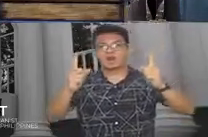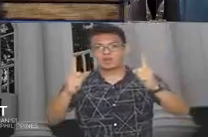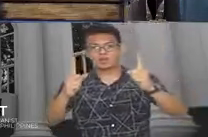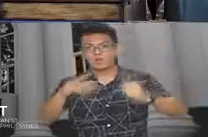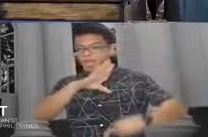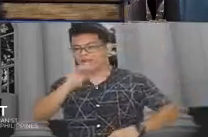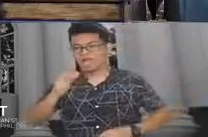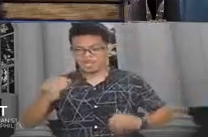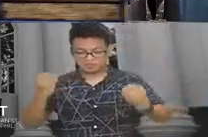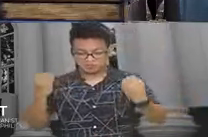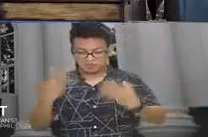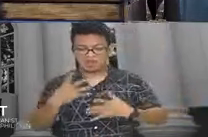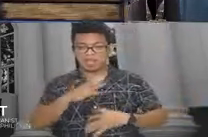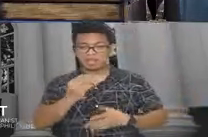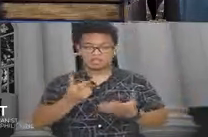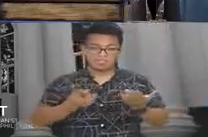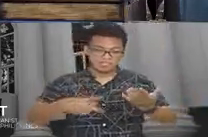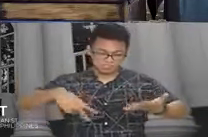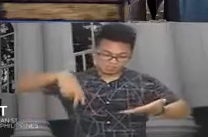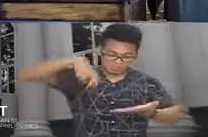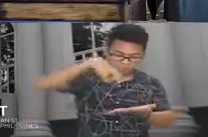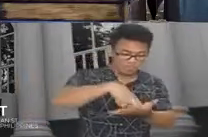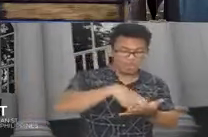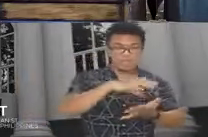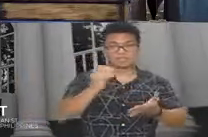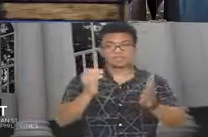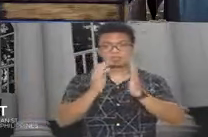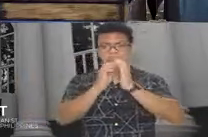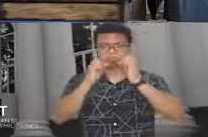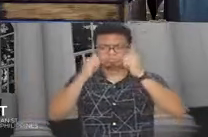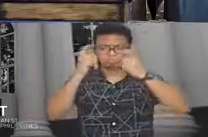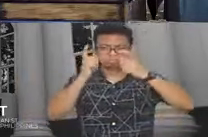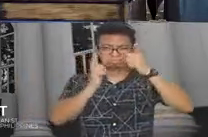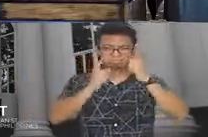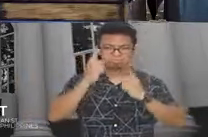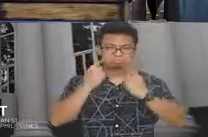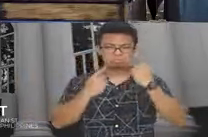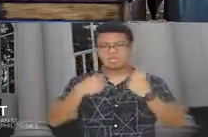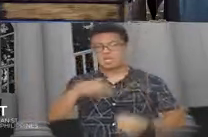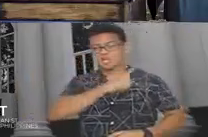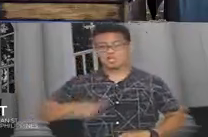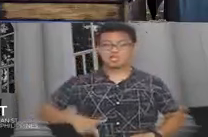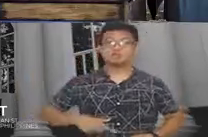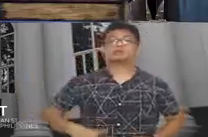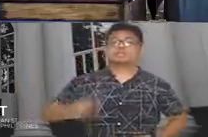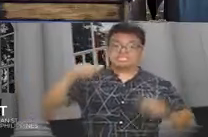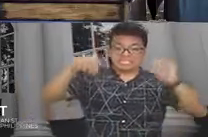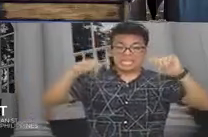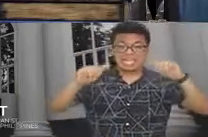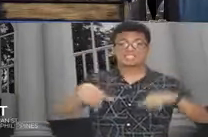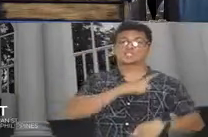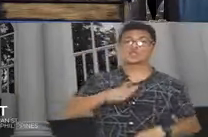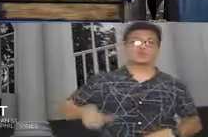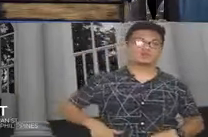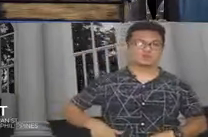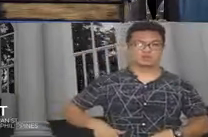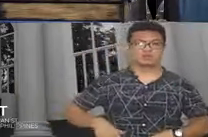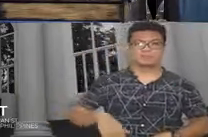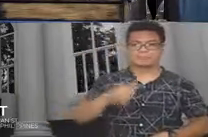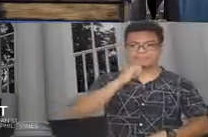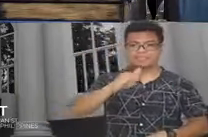eyes and they fell onto the ground and cried, the Lord, he is